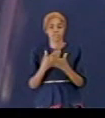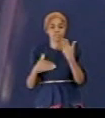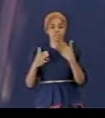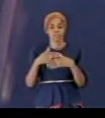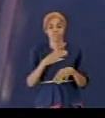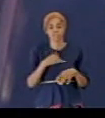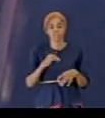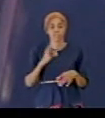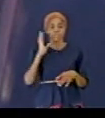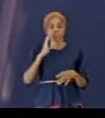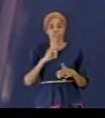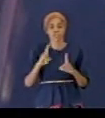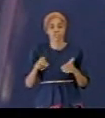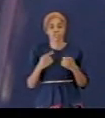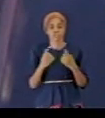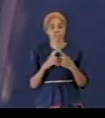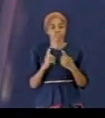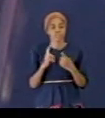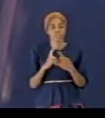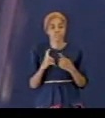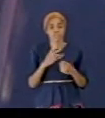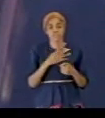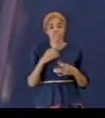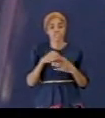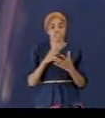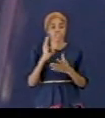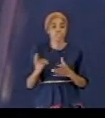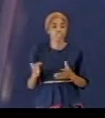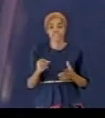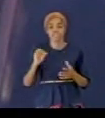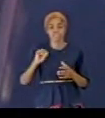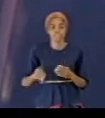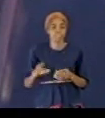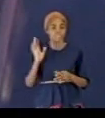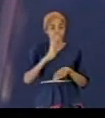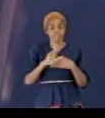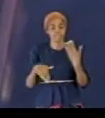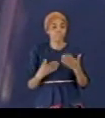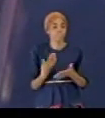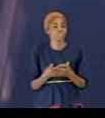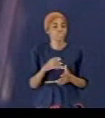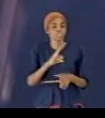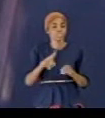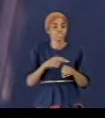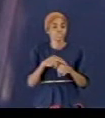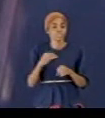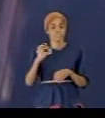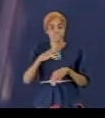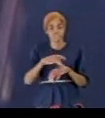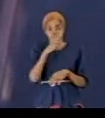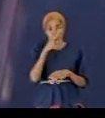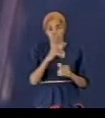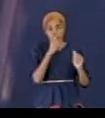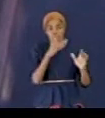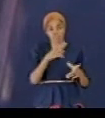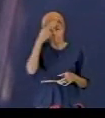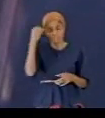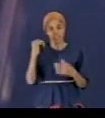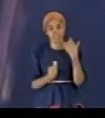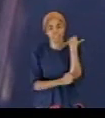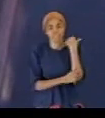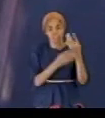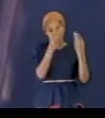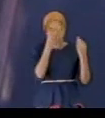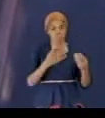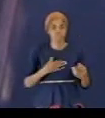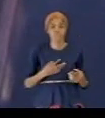these countries, and in thy seed shall all the nations of the earth be blessed. Because that Abraham obeyed